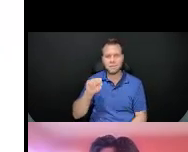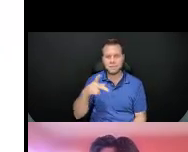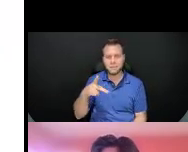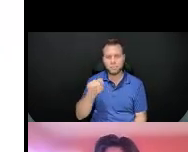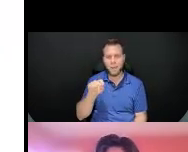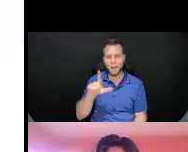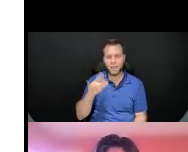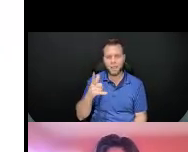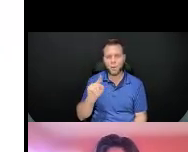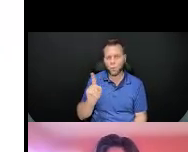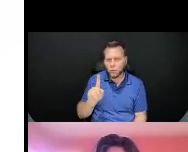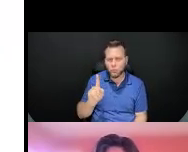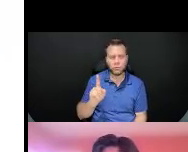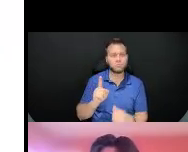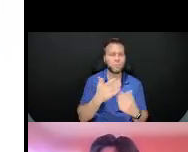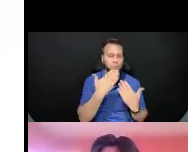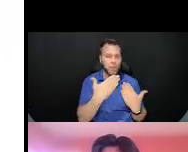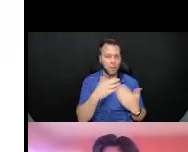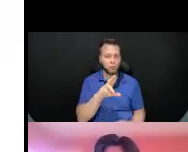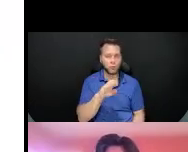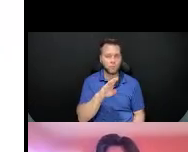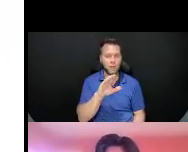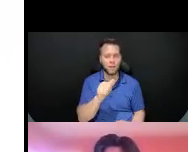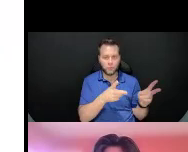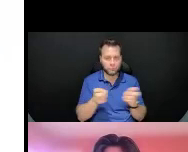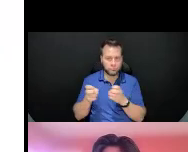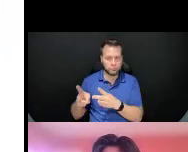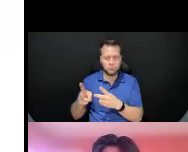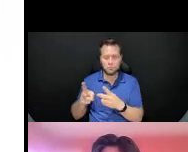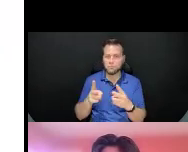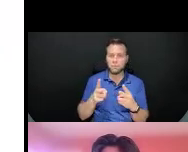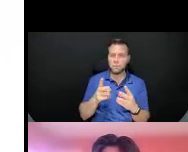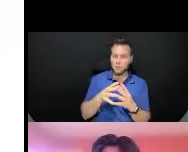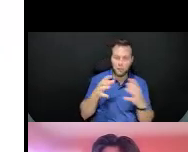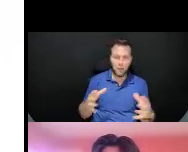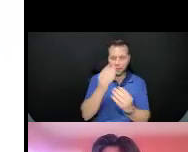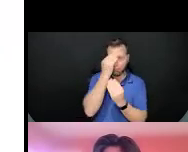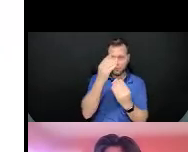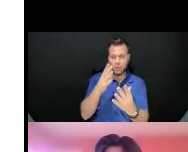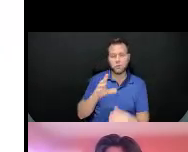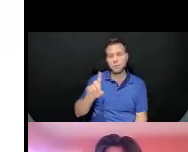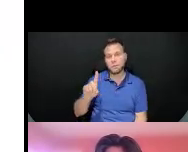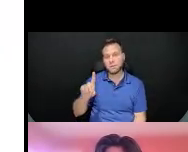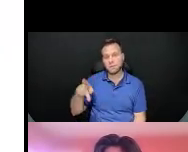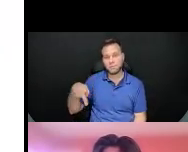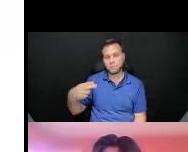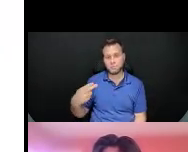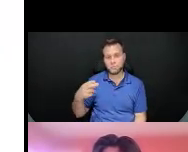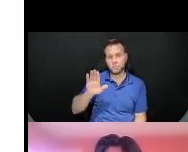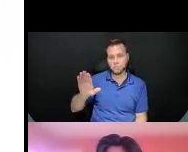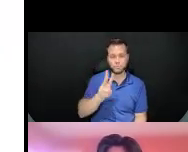for dropping it in the chat. There's a lot of information on the website, on DPH's website.